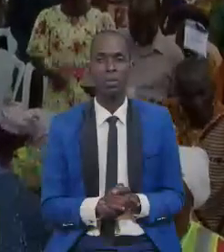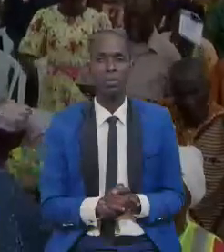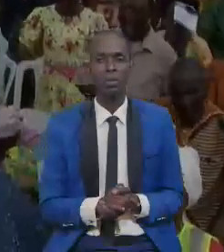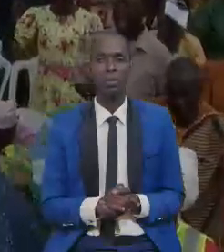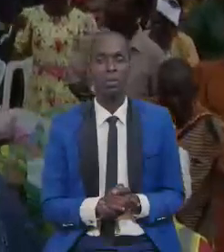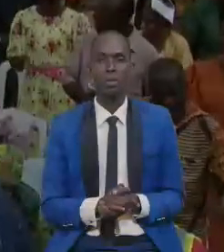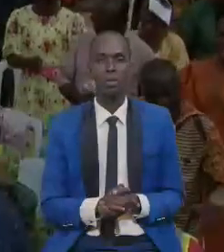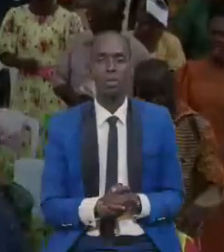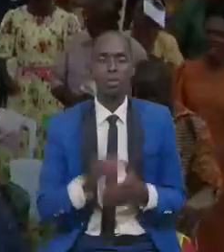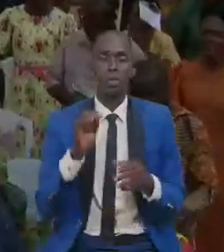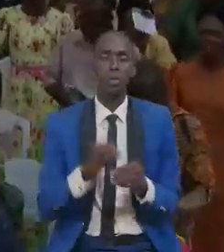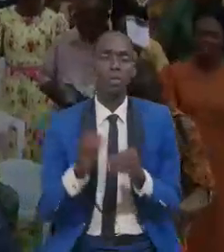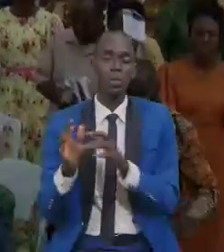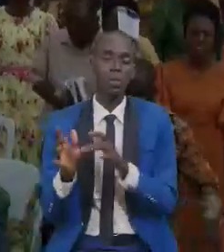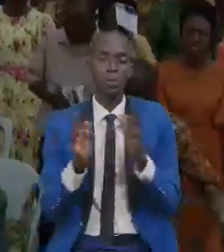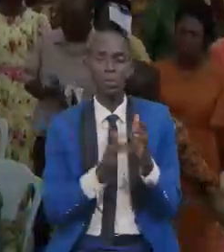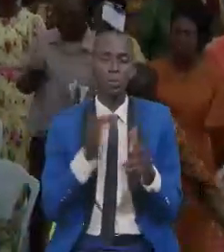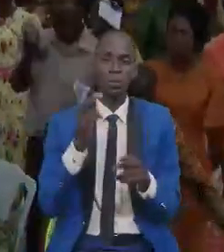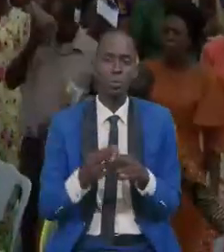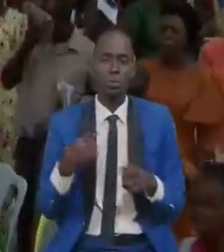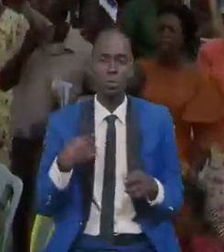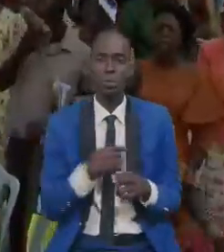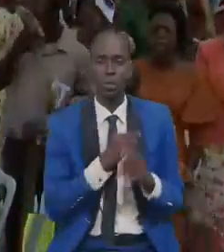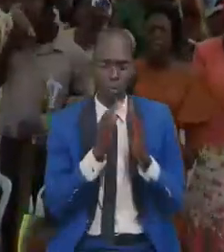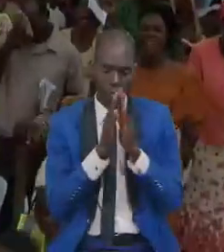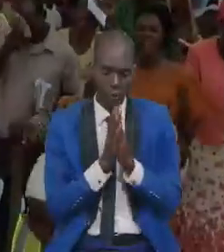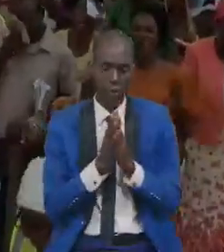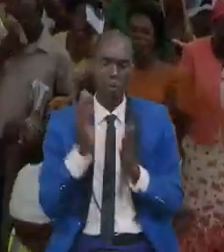In Jesus' name we pray.